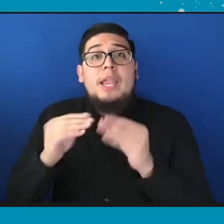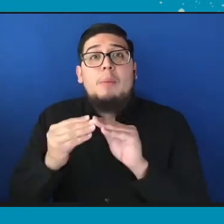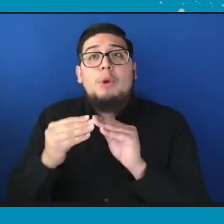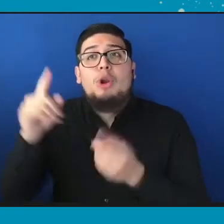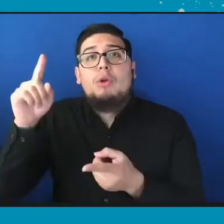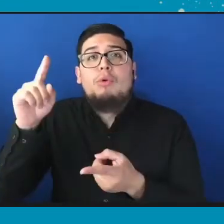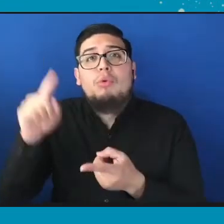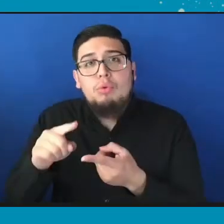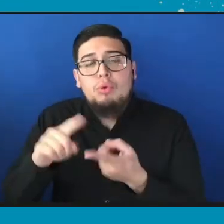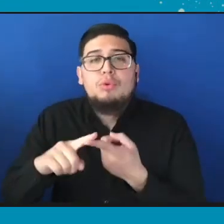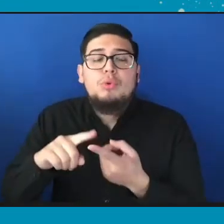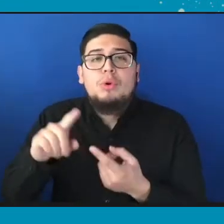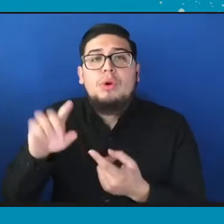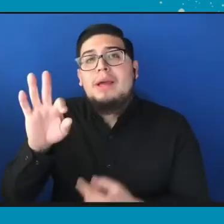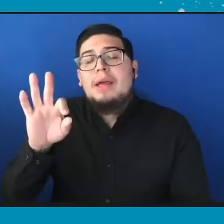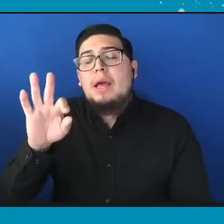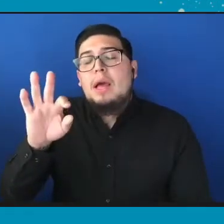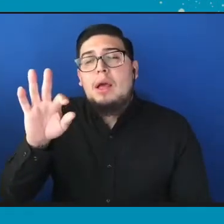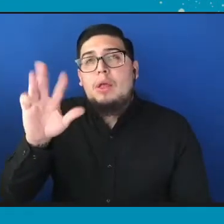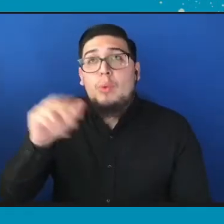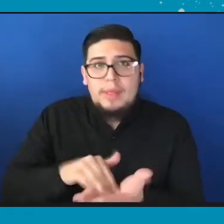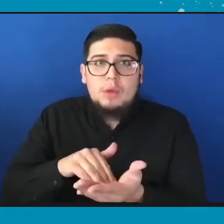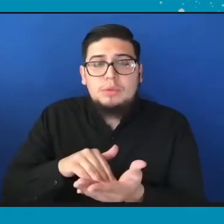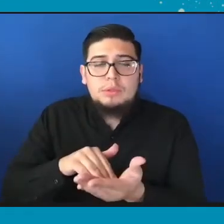by 1903.